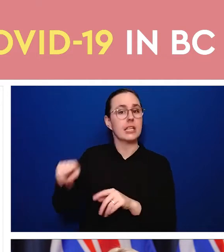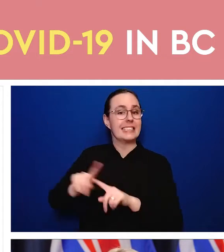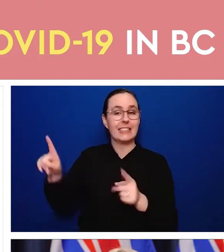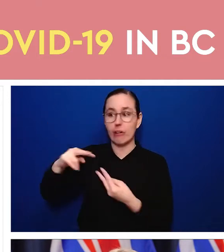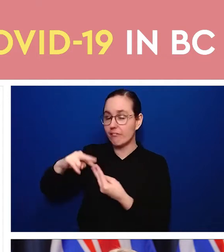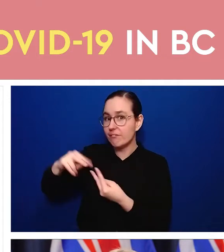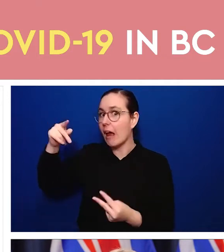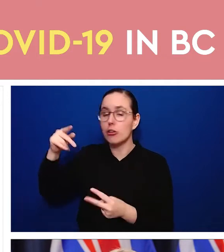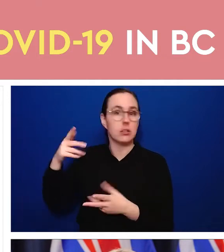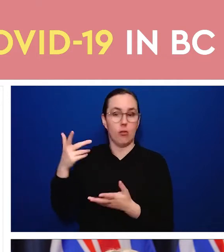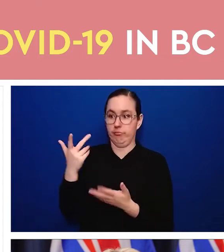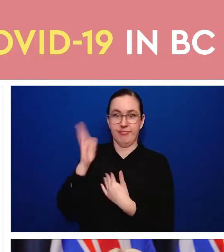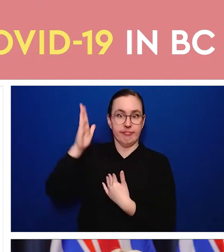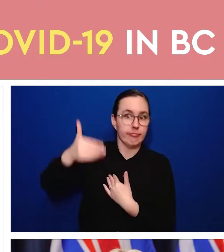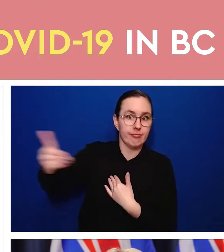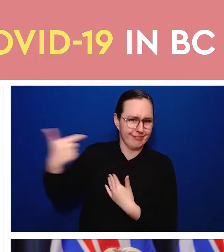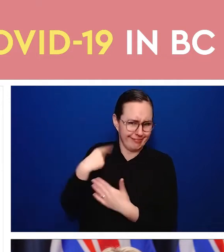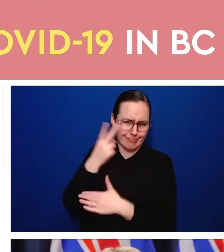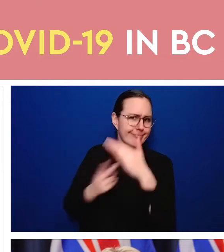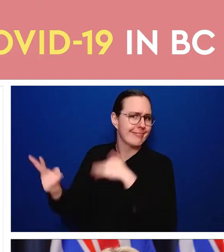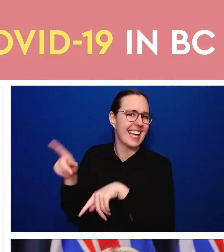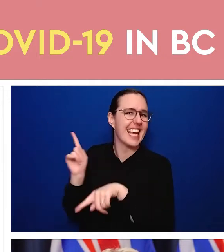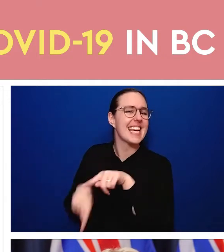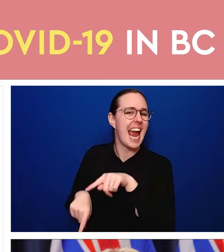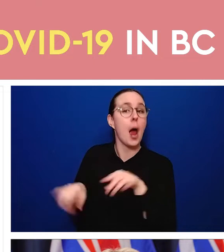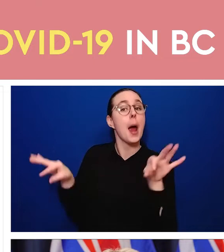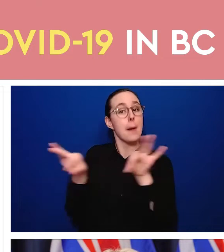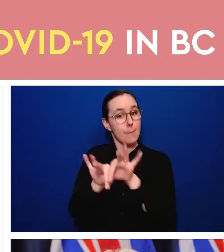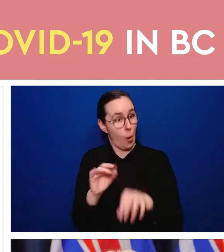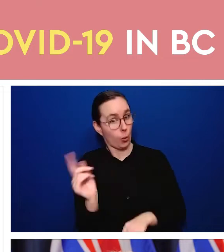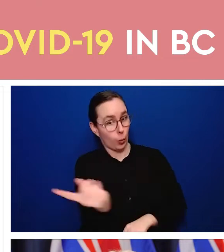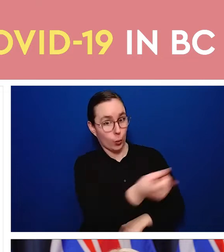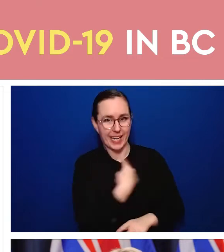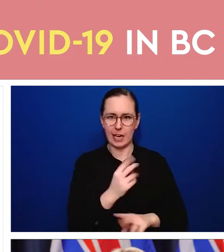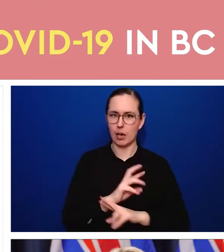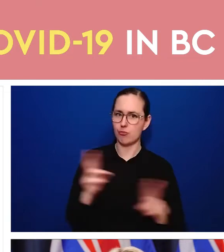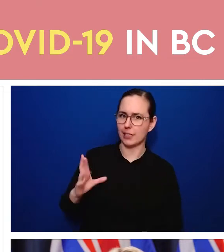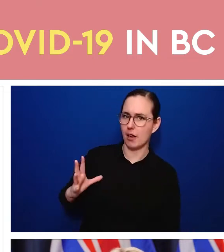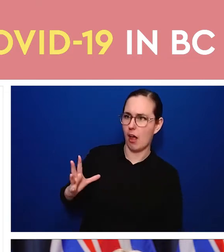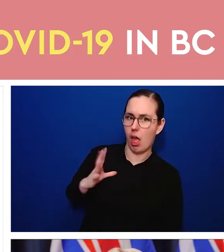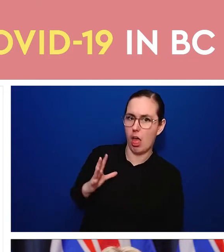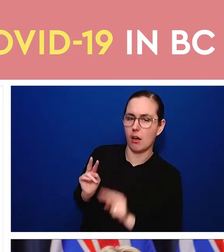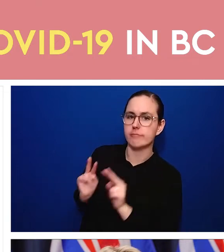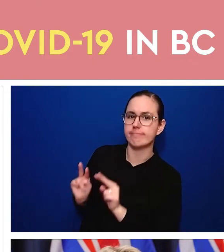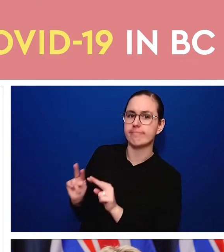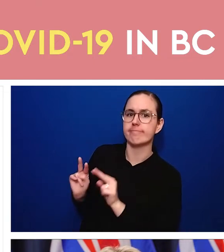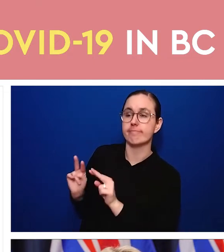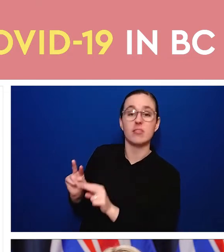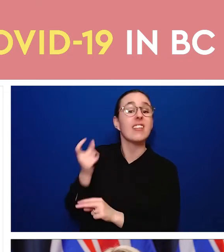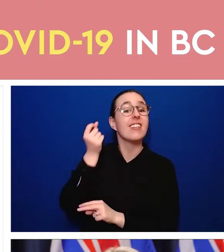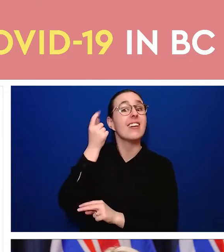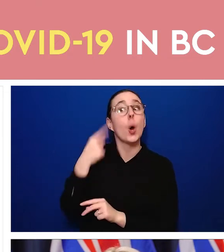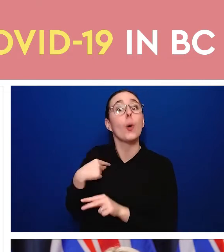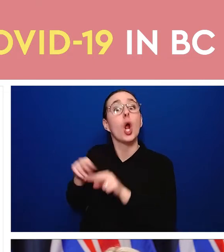we understand the potential, particularly as we go into the fall. But right now, the important things all of us need to do